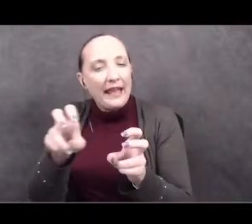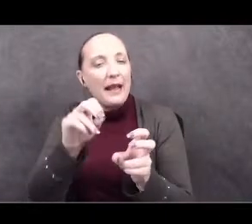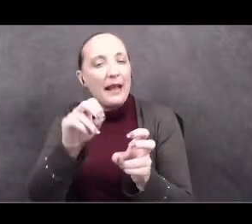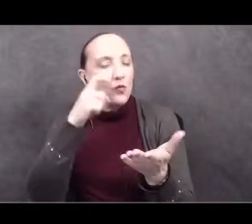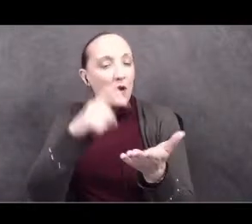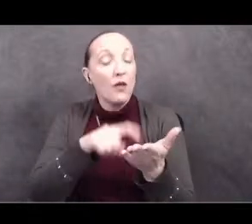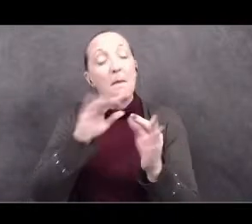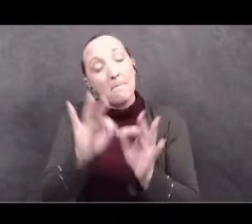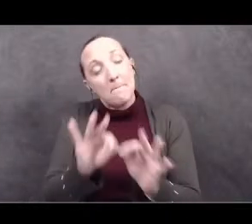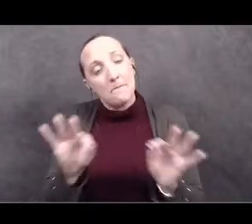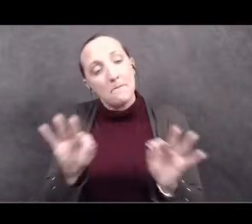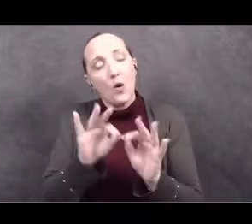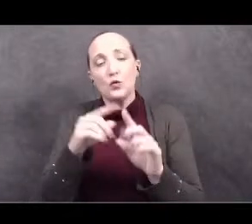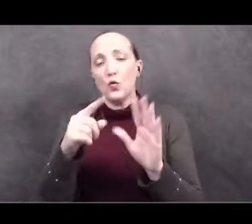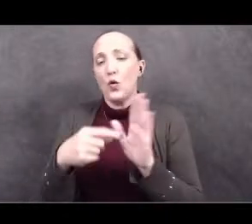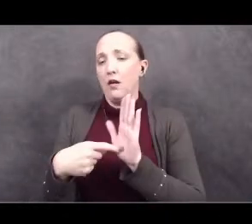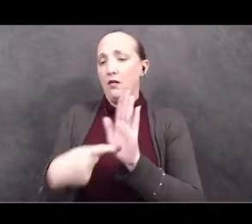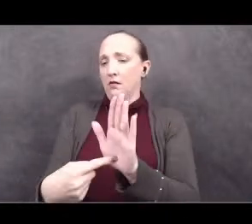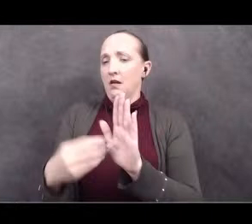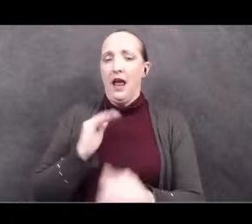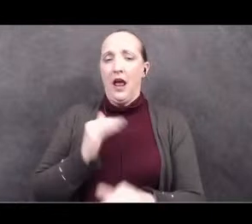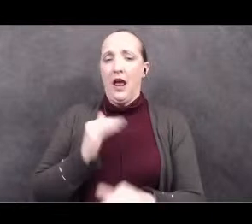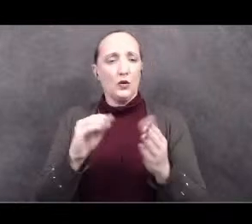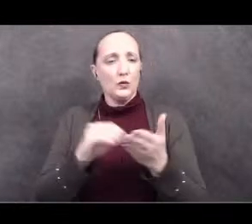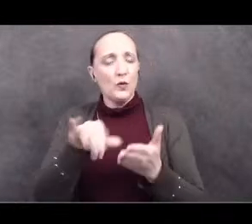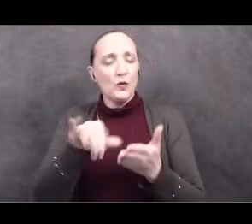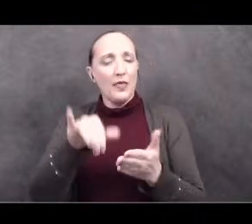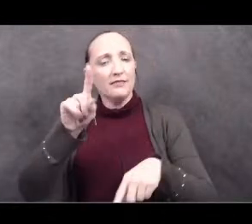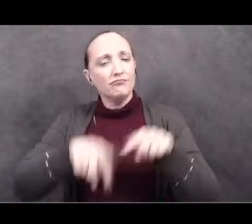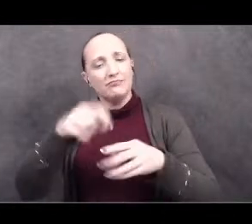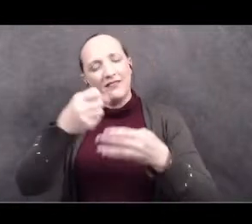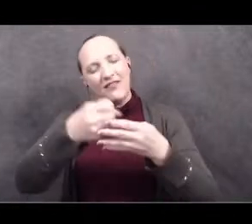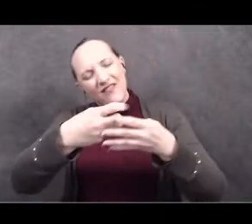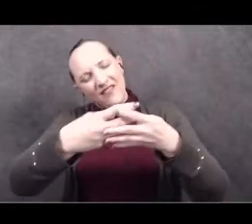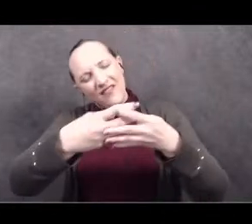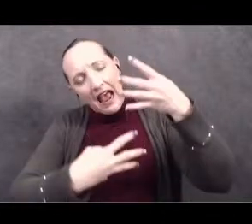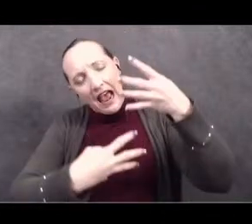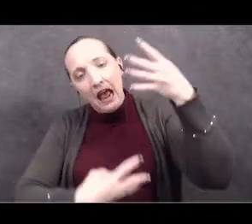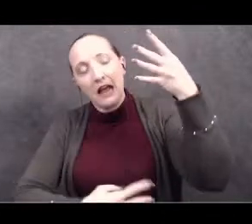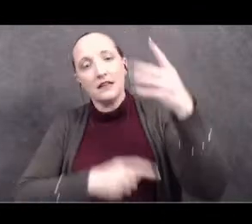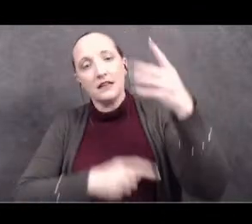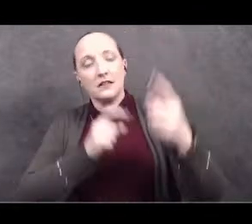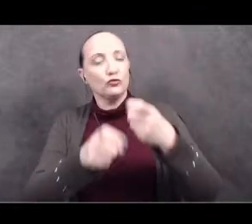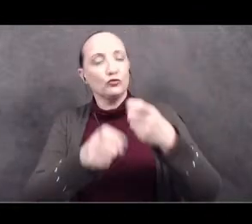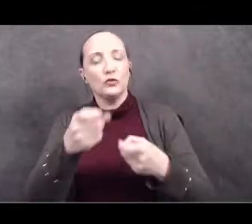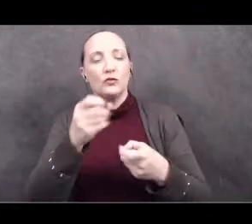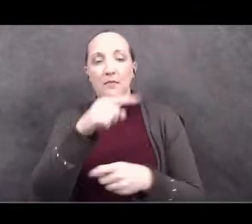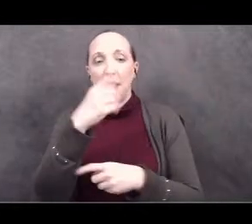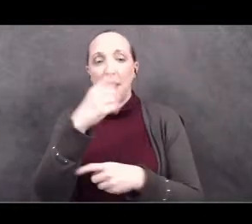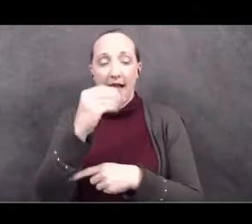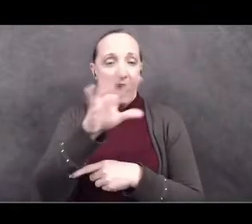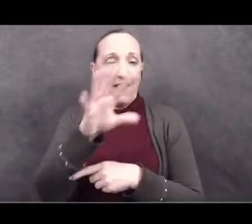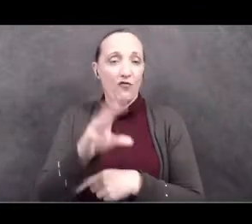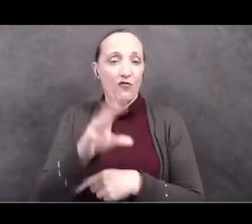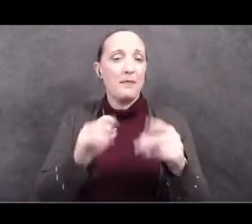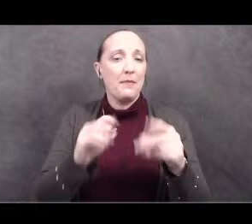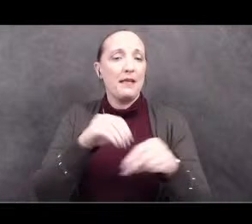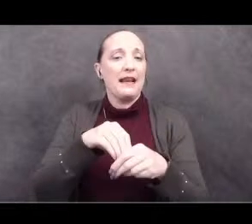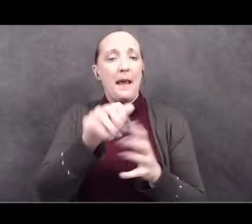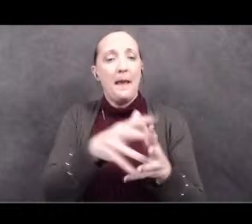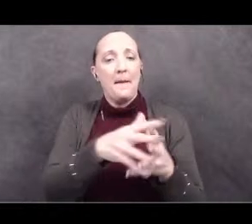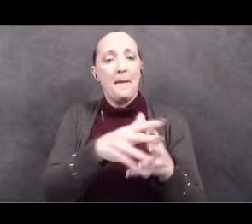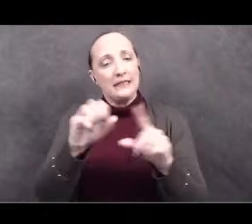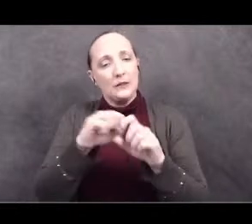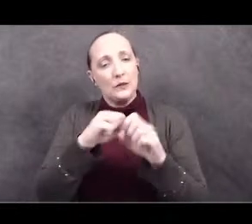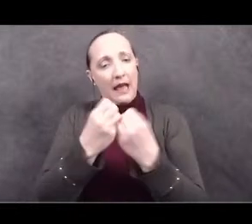to expose our students to the vast contributions of black and African people in American society and to the world as a teacher in this district